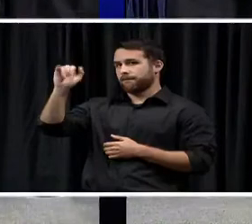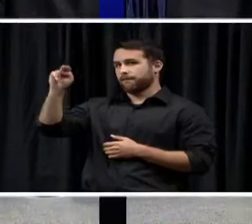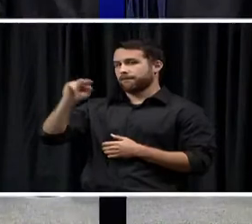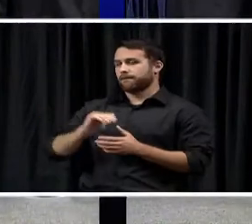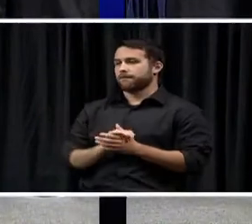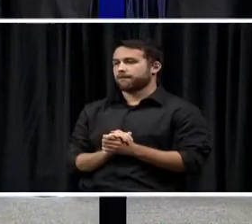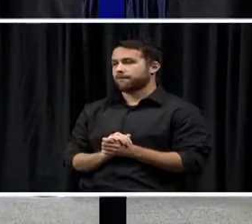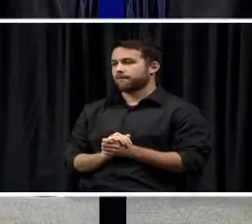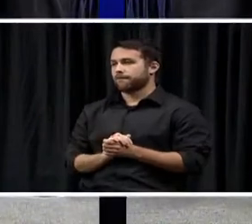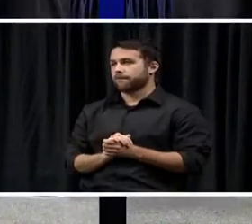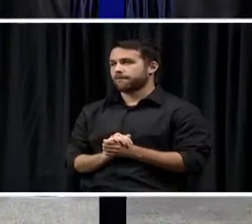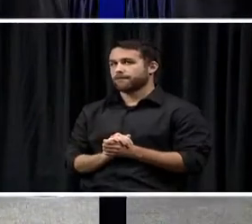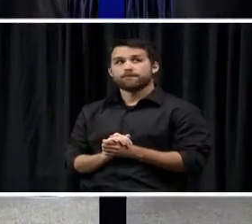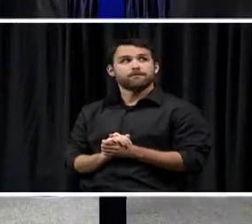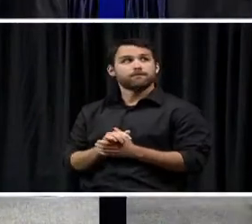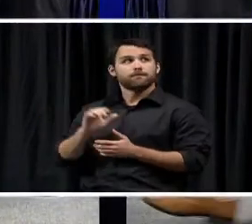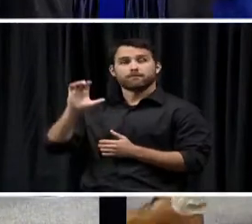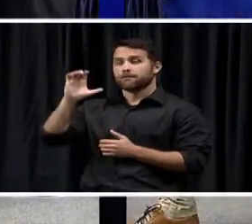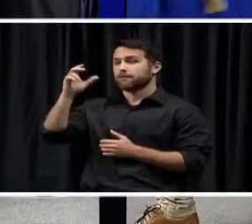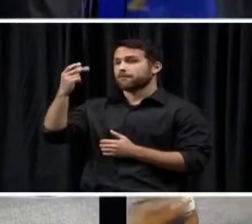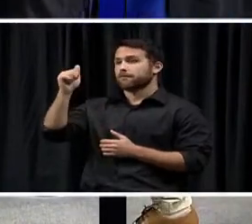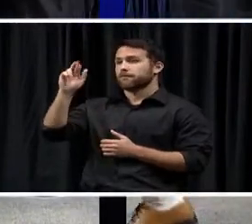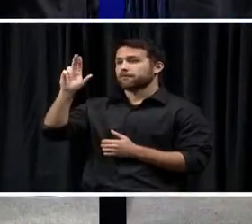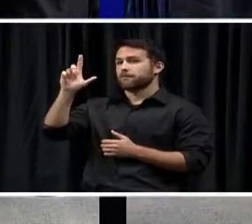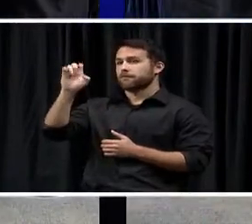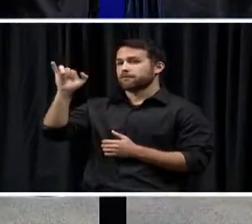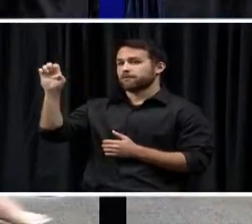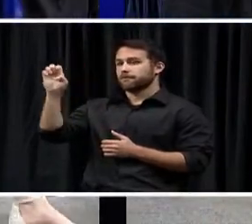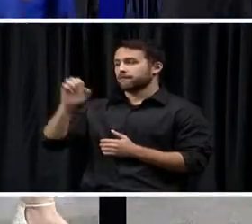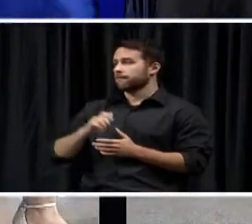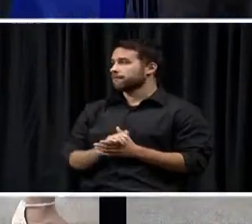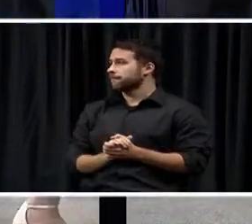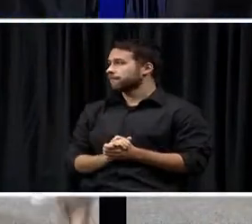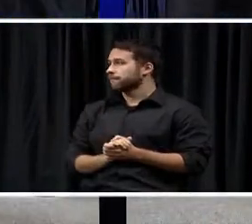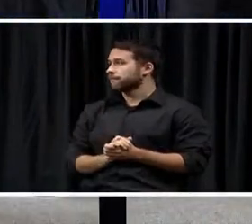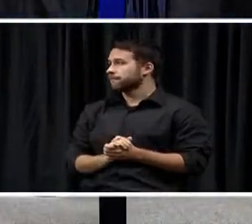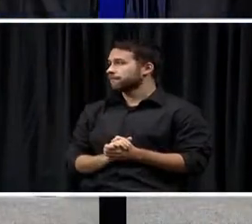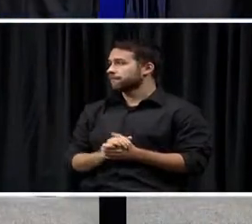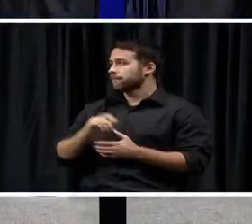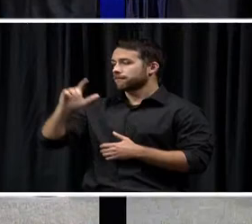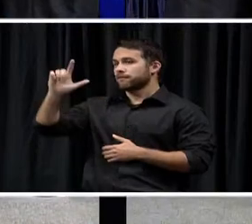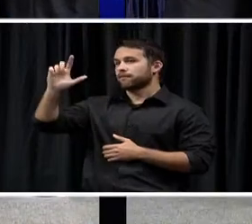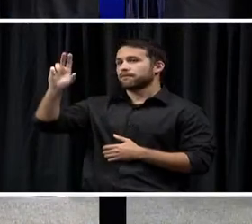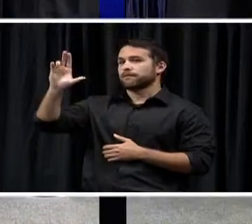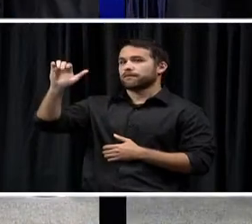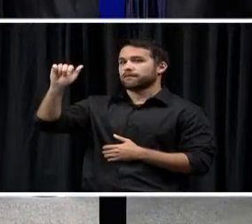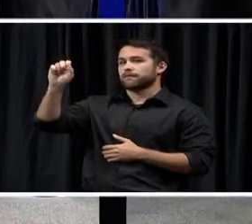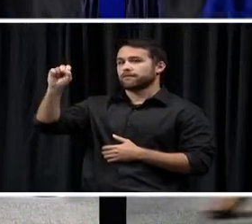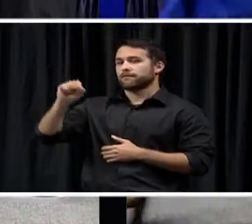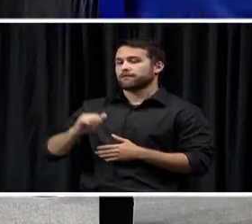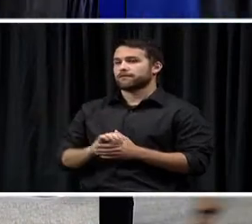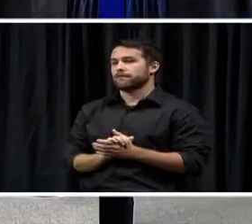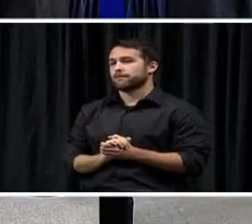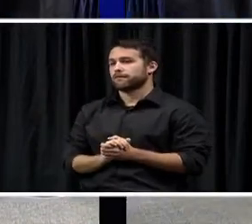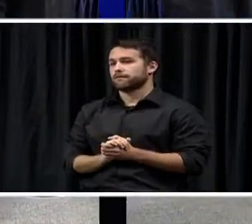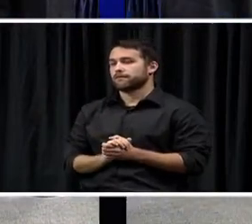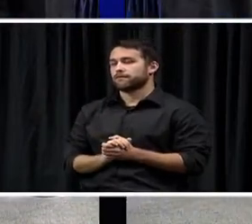Jordan. Charlie Liasia Jones. Lucas Maxwell